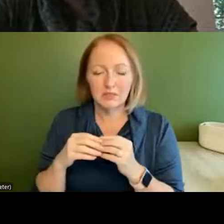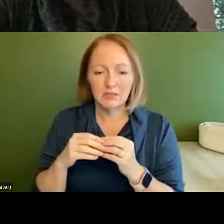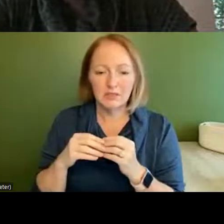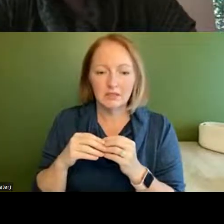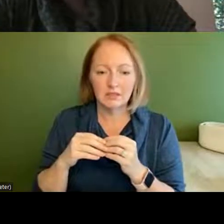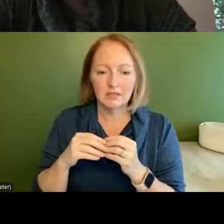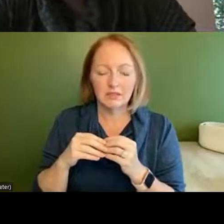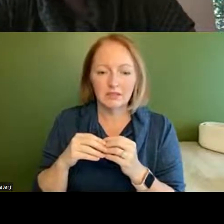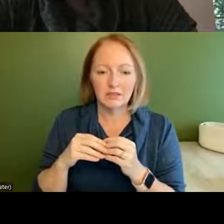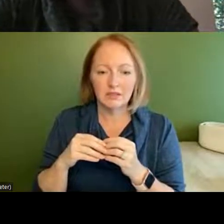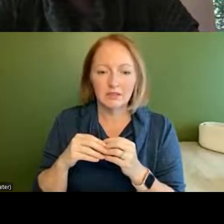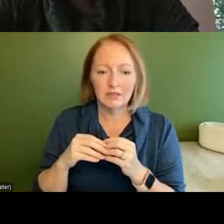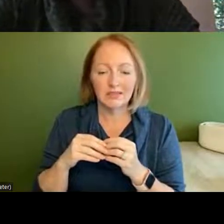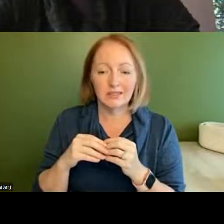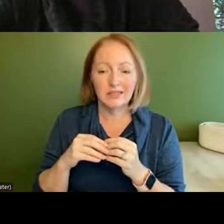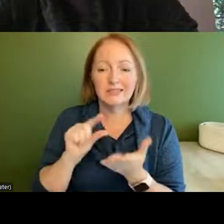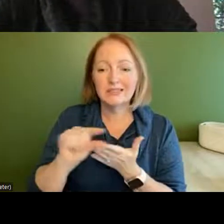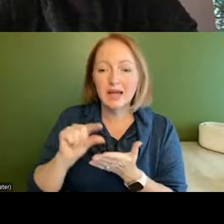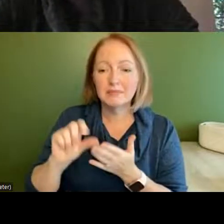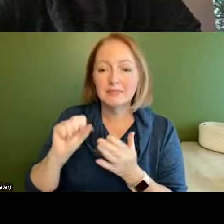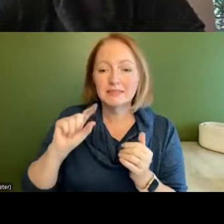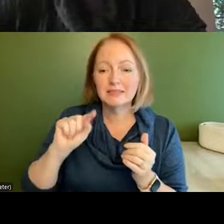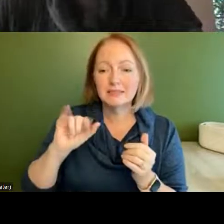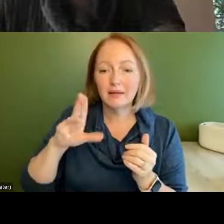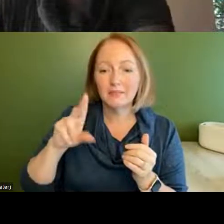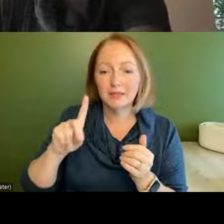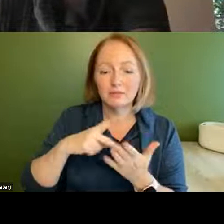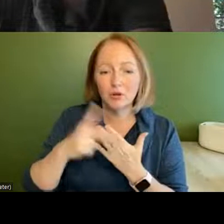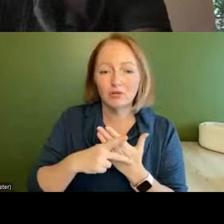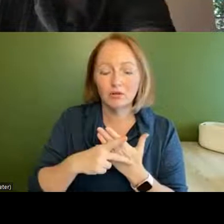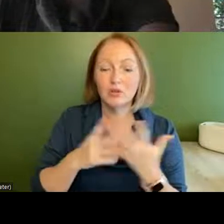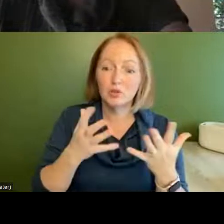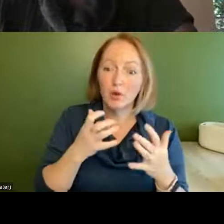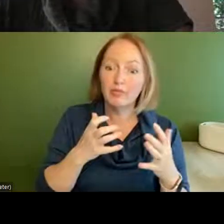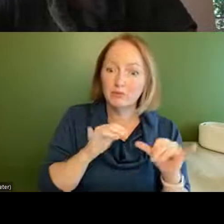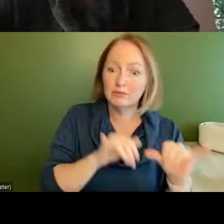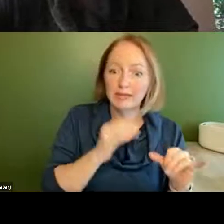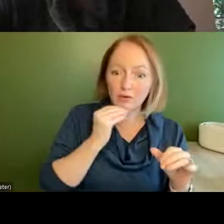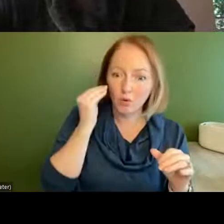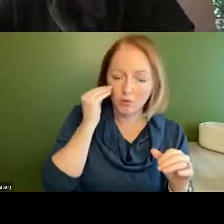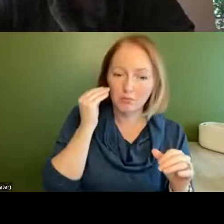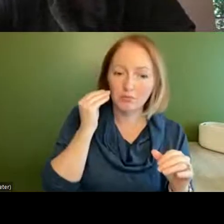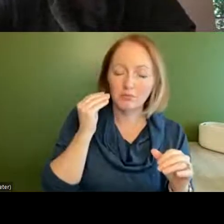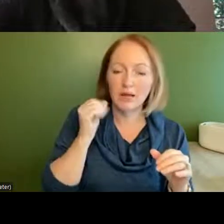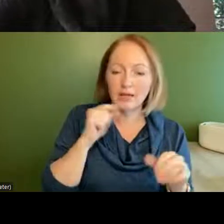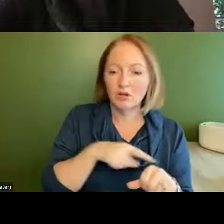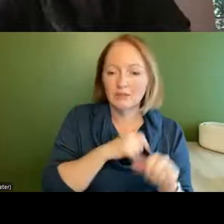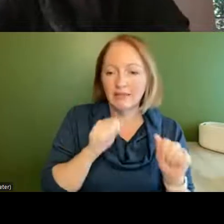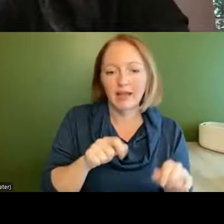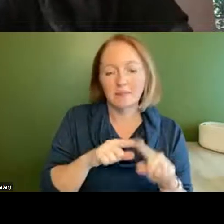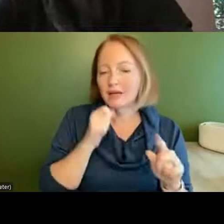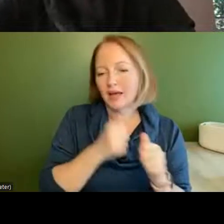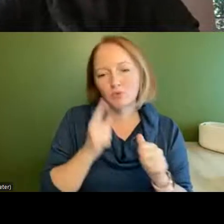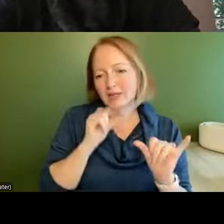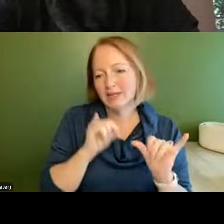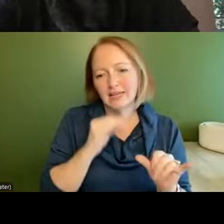be some kind of stipend program, to where, of course, we want them to stay at home, and my view, as long as they can, but not everybody can stay at